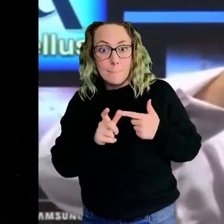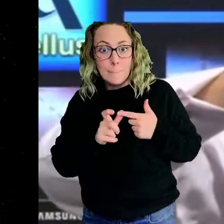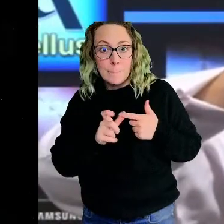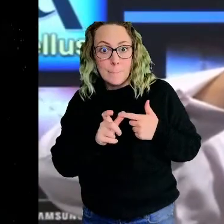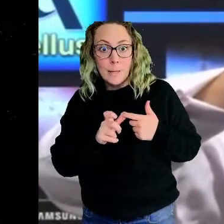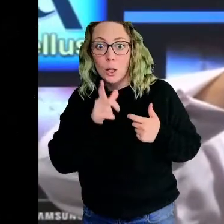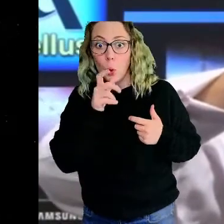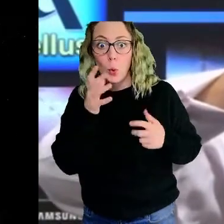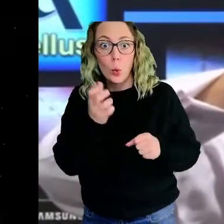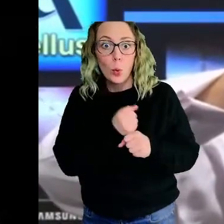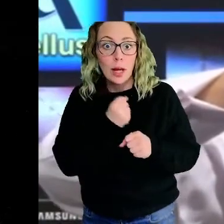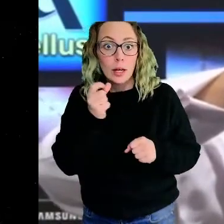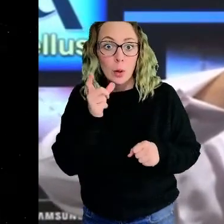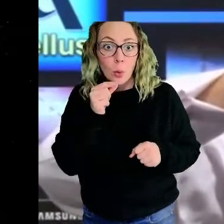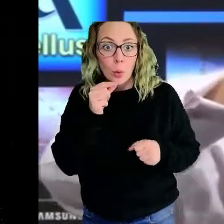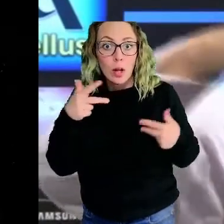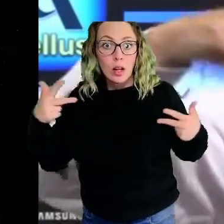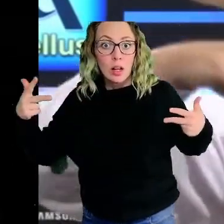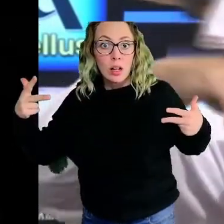win?